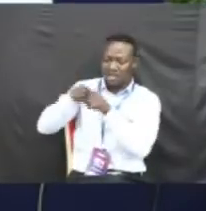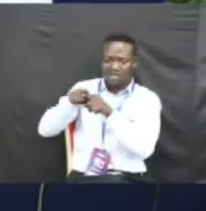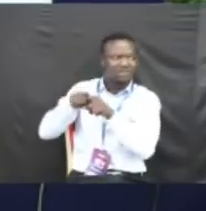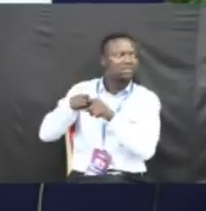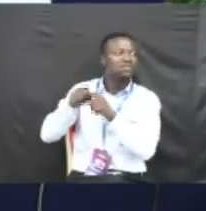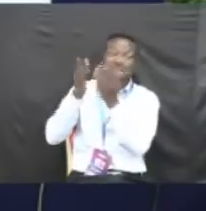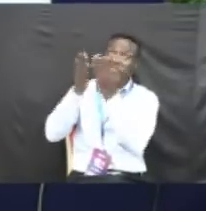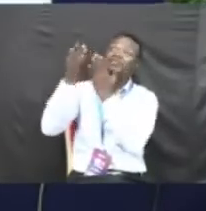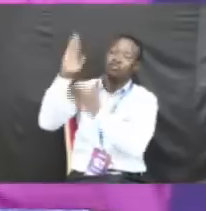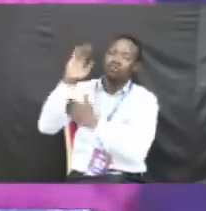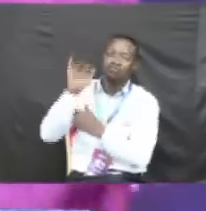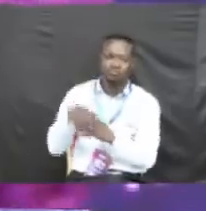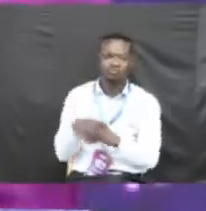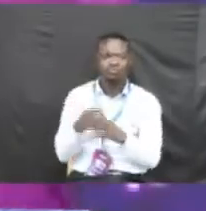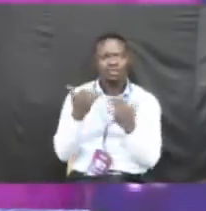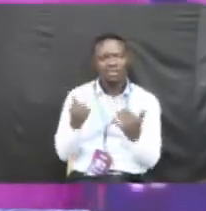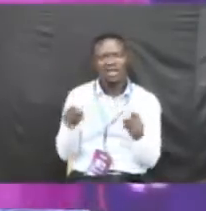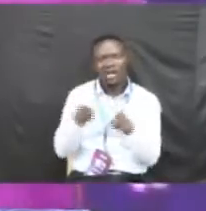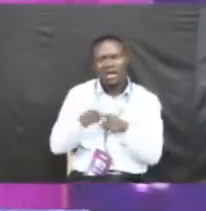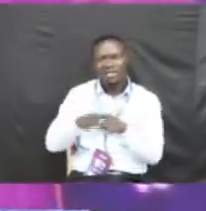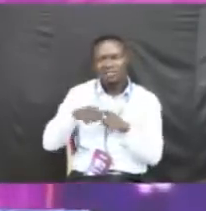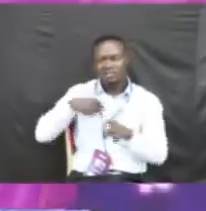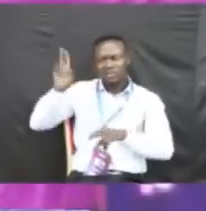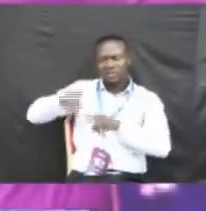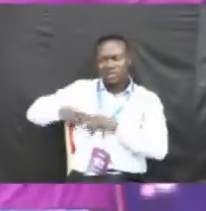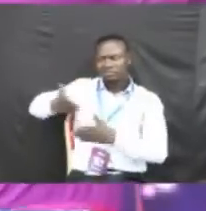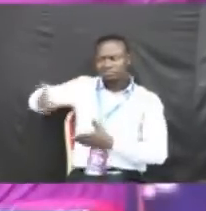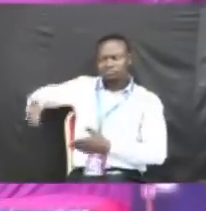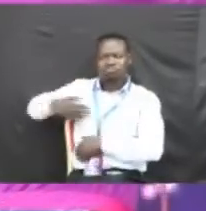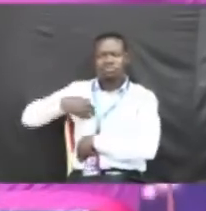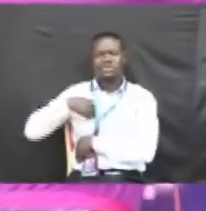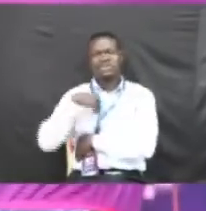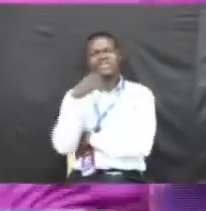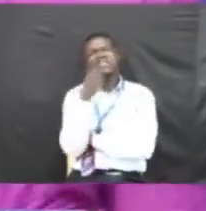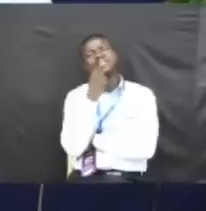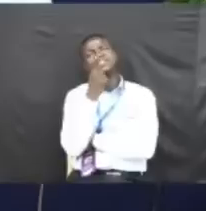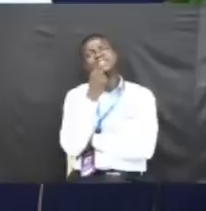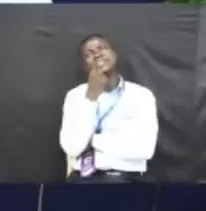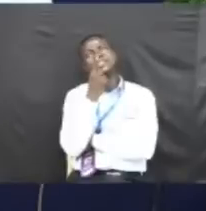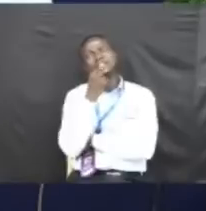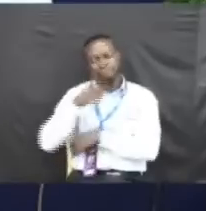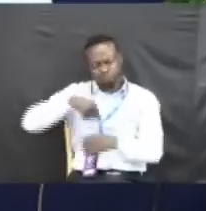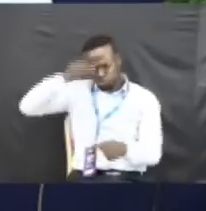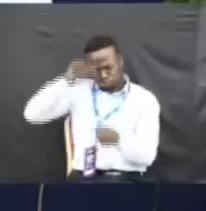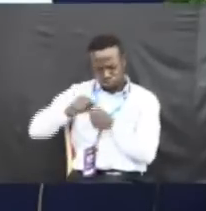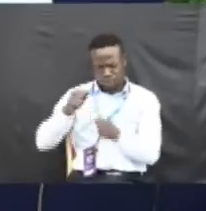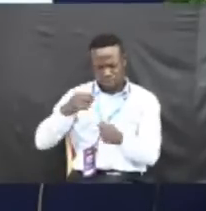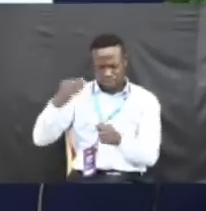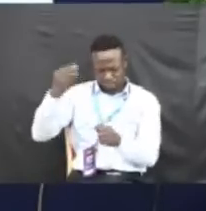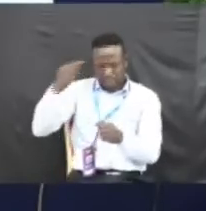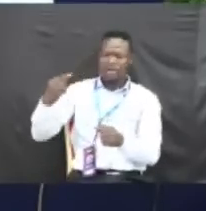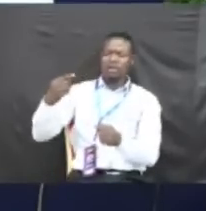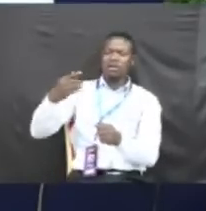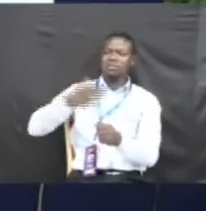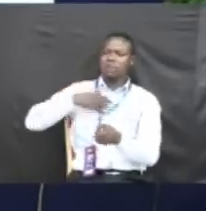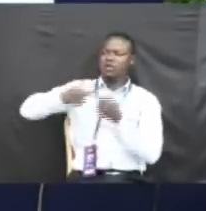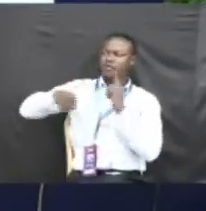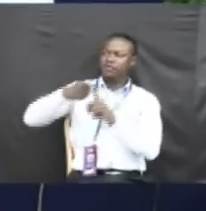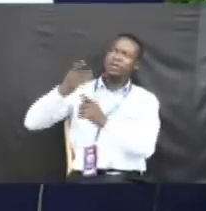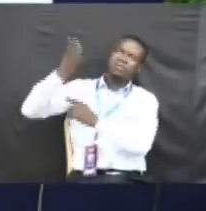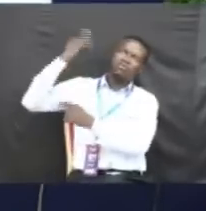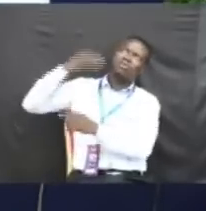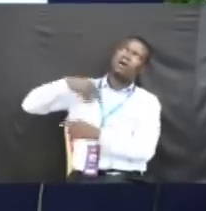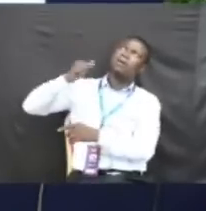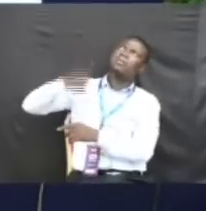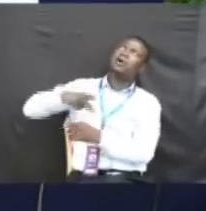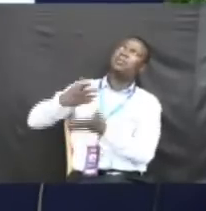God. Just when I sat here, I remembered my friend, one of our apostles. We were together